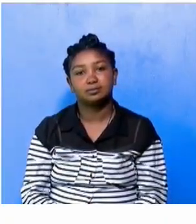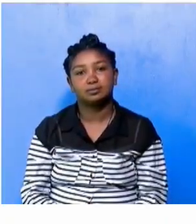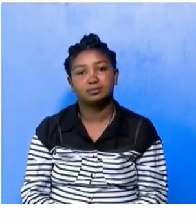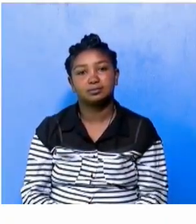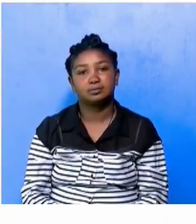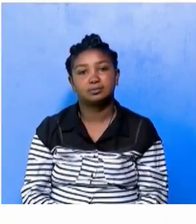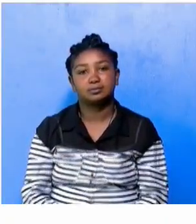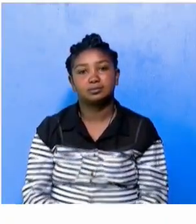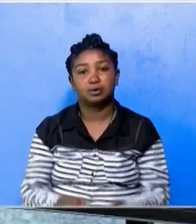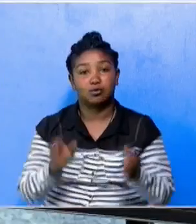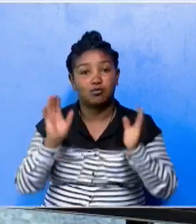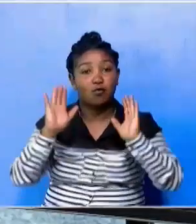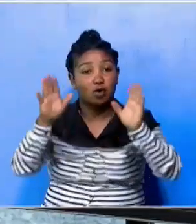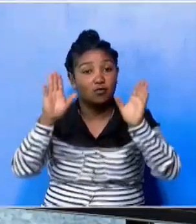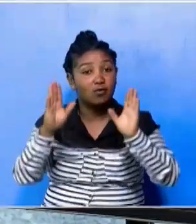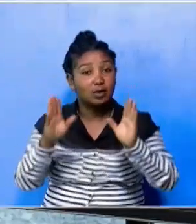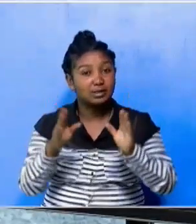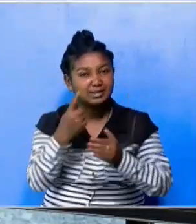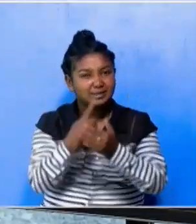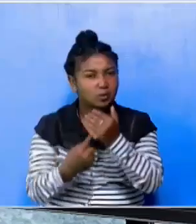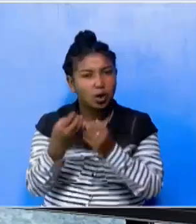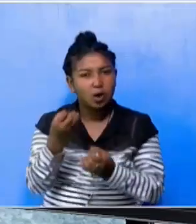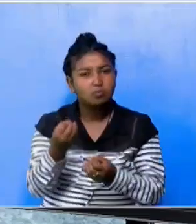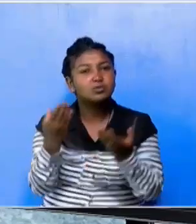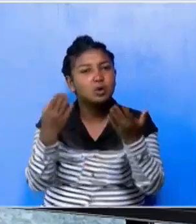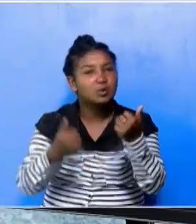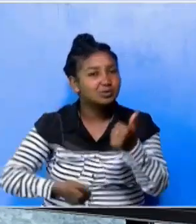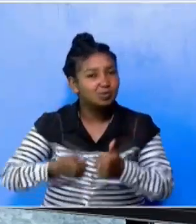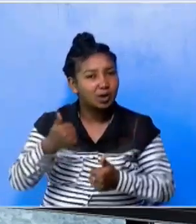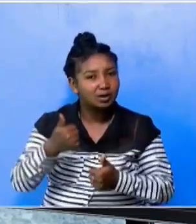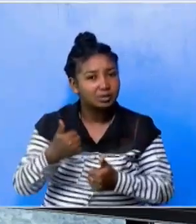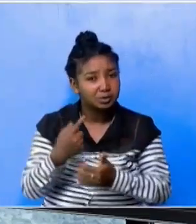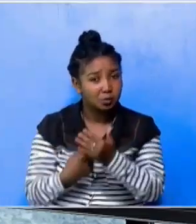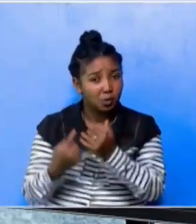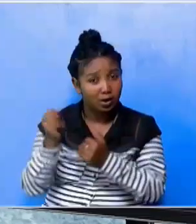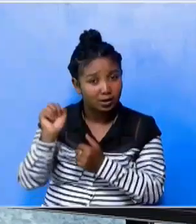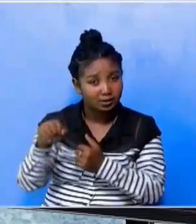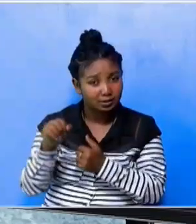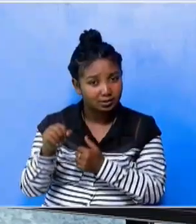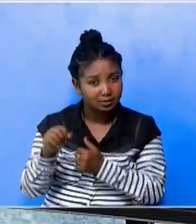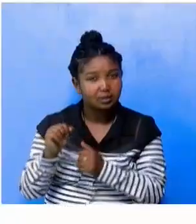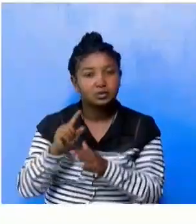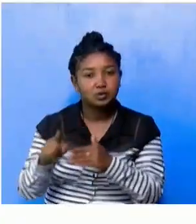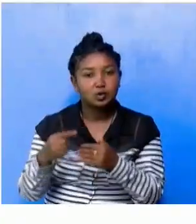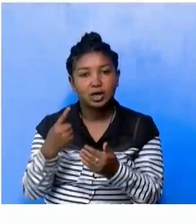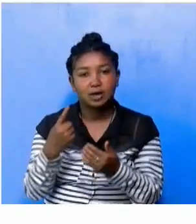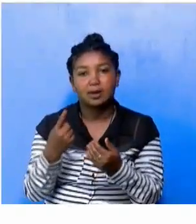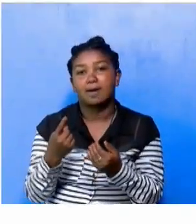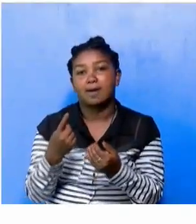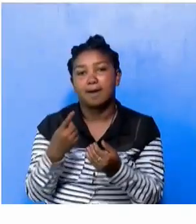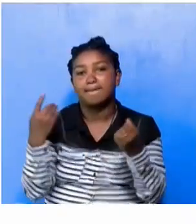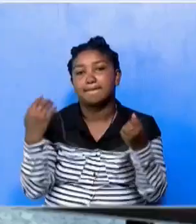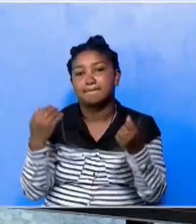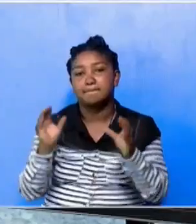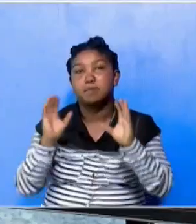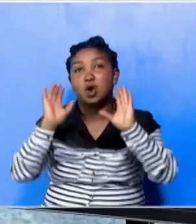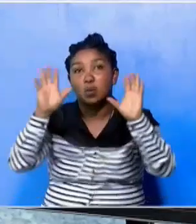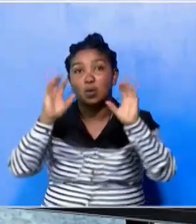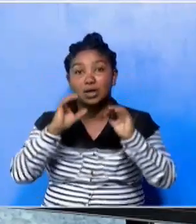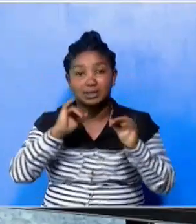Volleyball. Is it singular or plural? Singular, eh? So volleyball